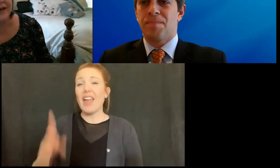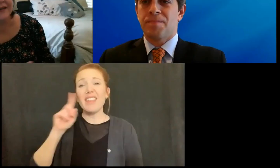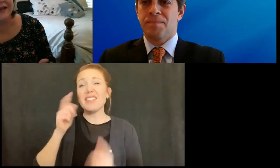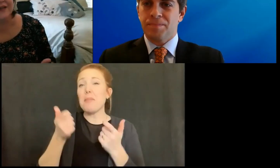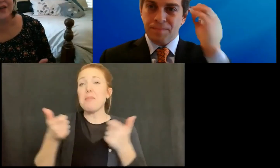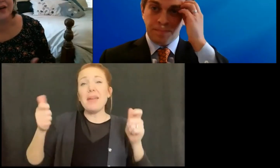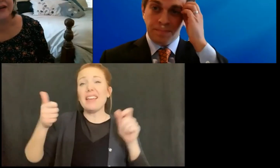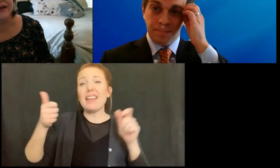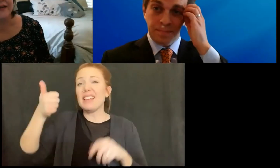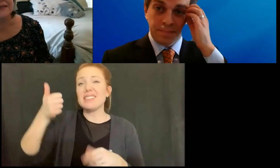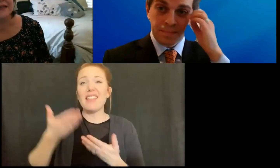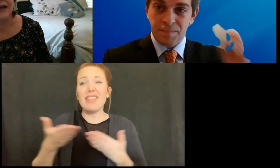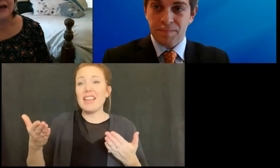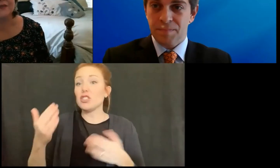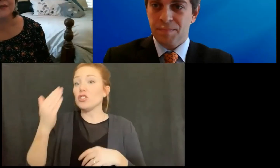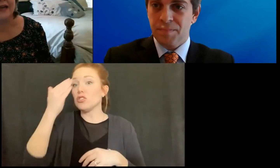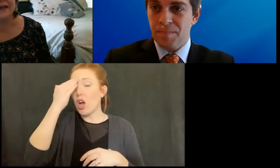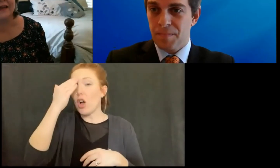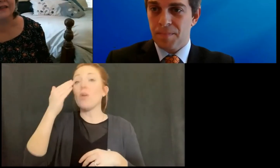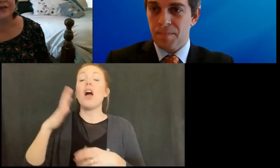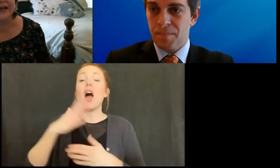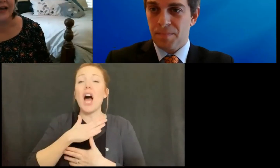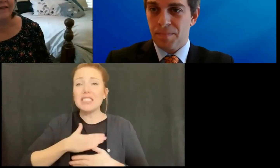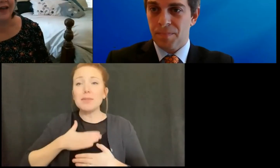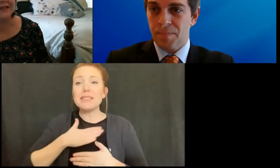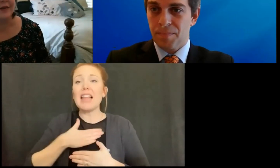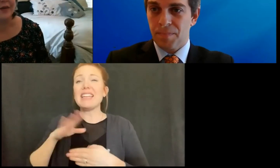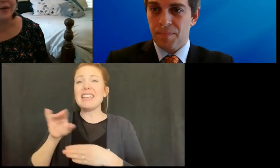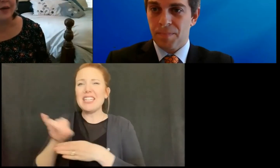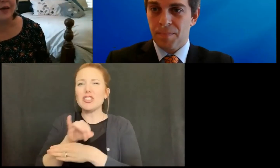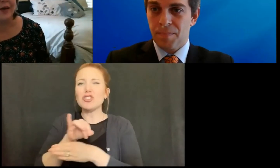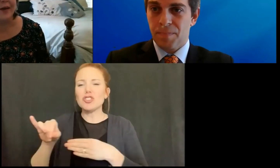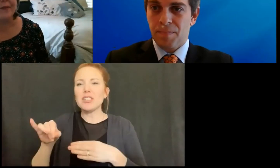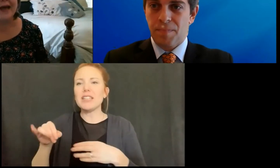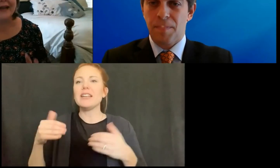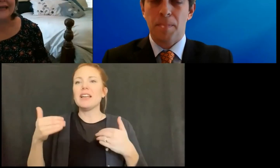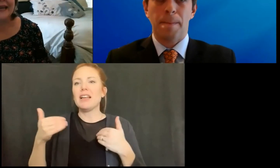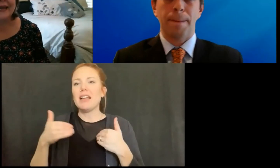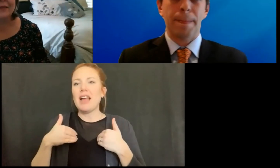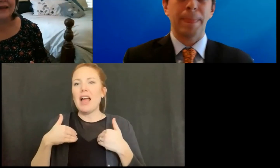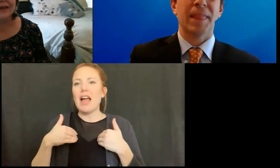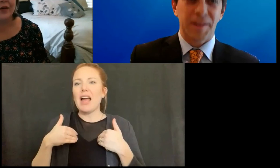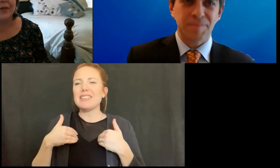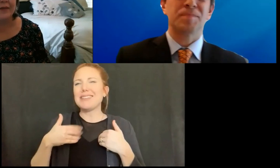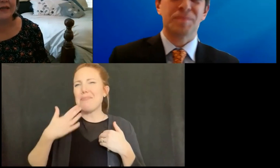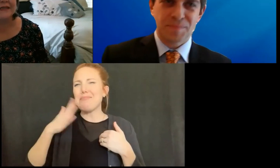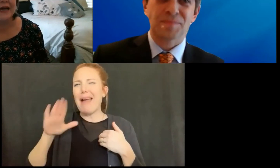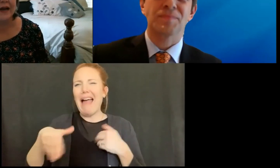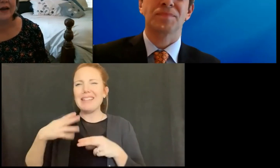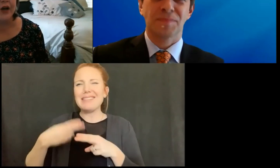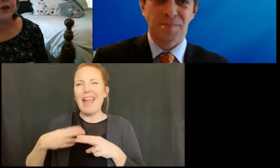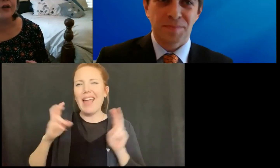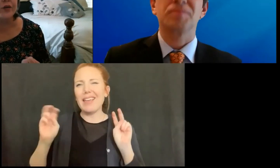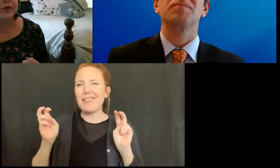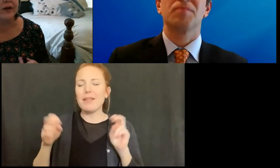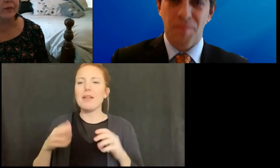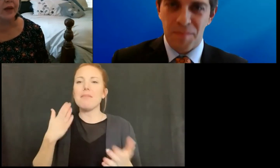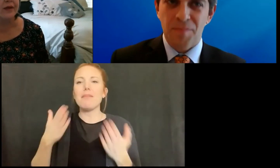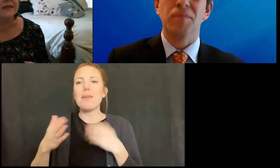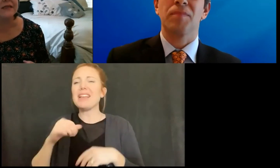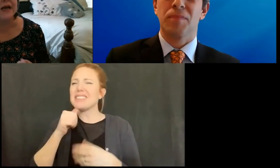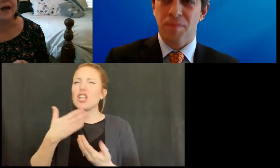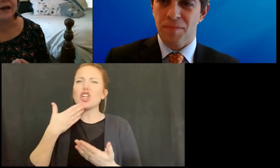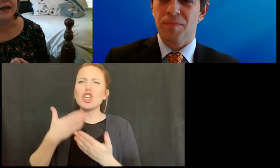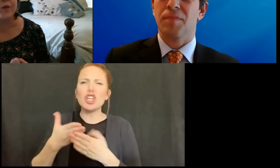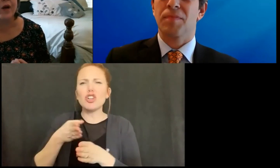know, and I didn't touch on it, is the hospitality industry kind of has a bad name that, you know, maybe it's not a good career.